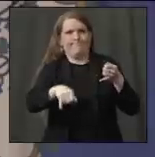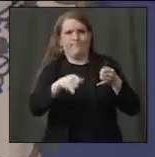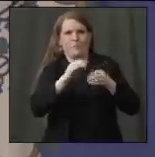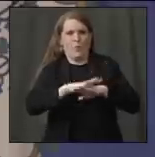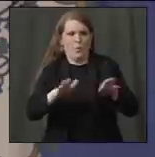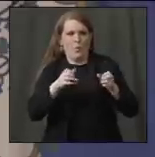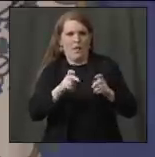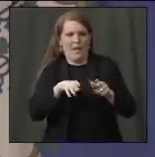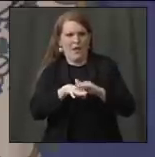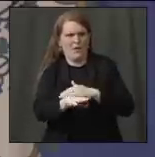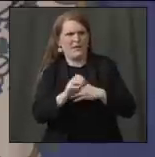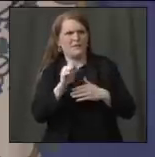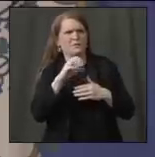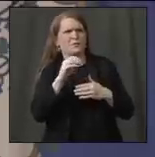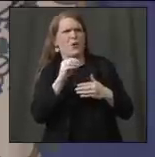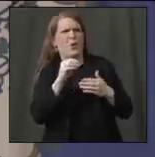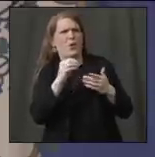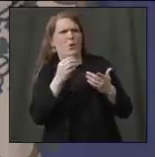Well,